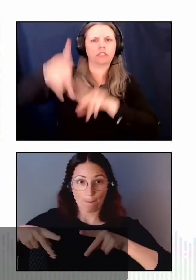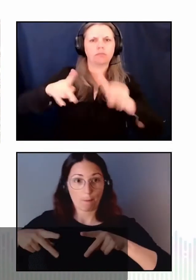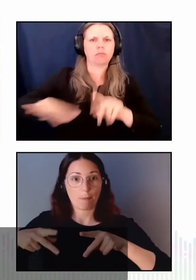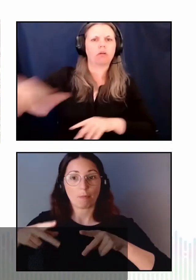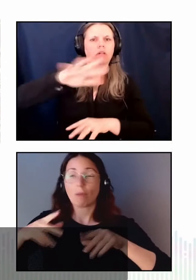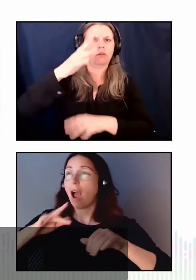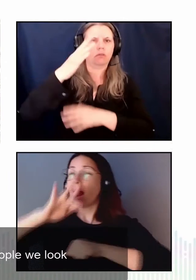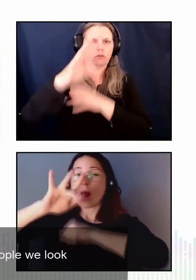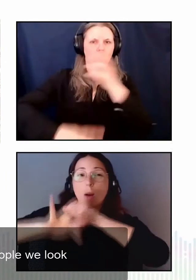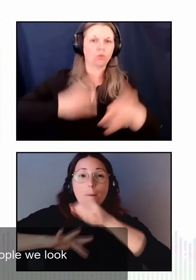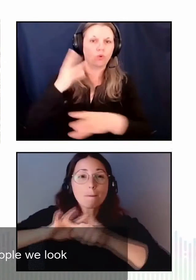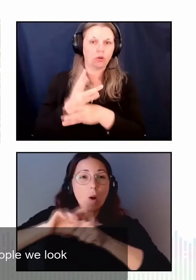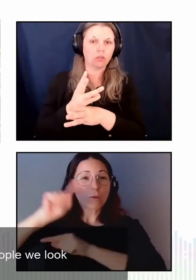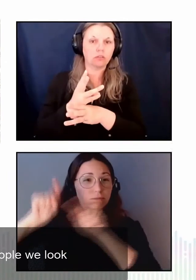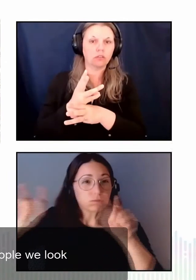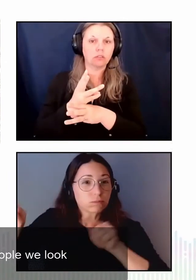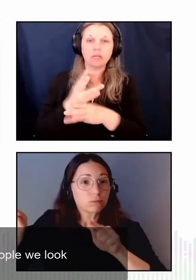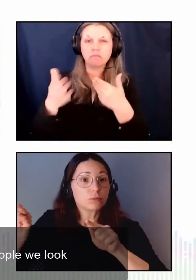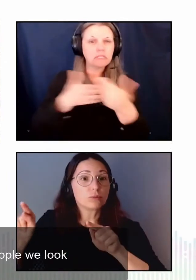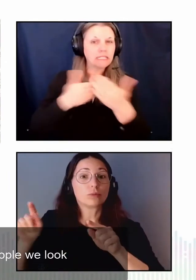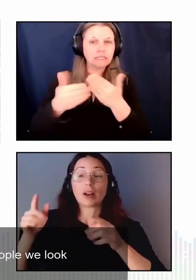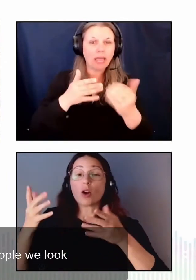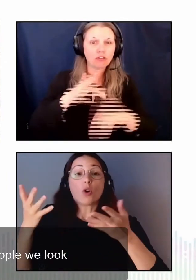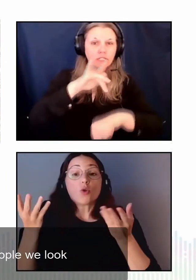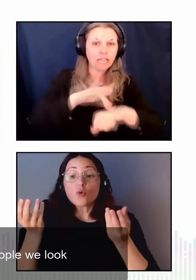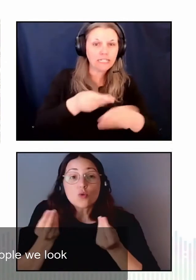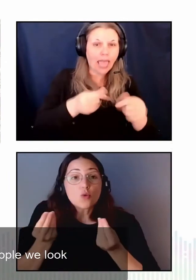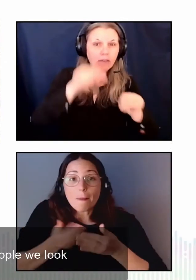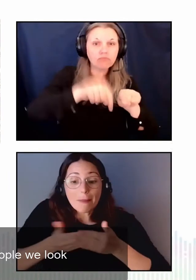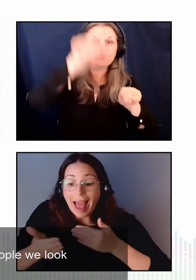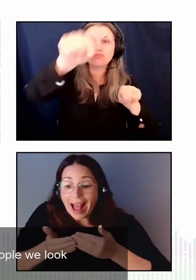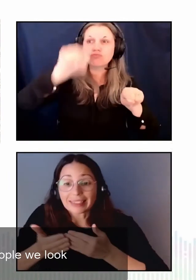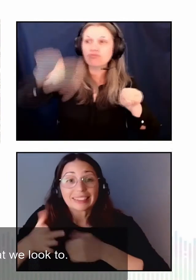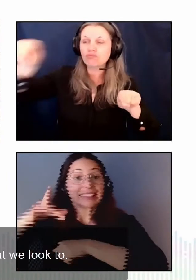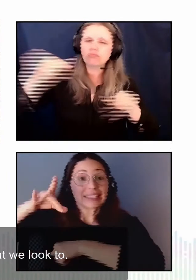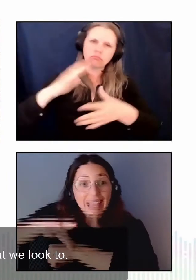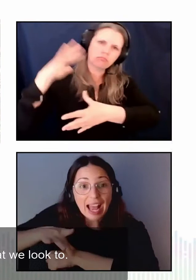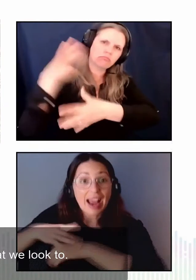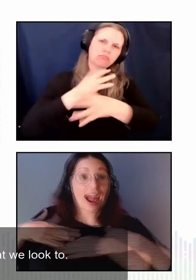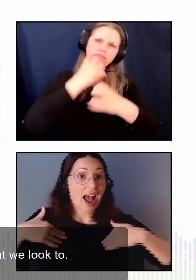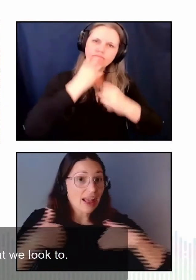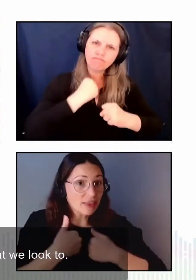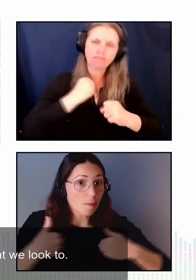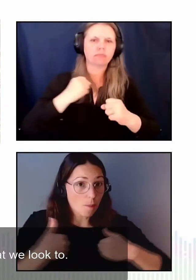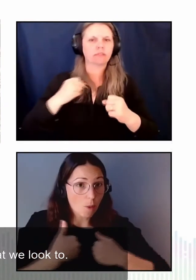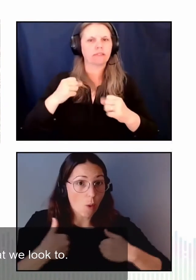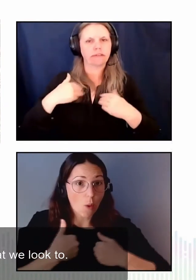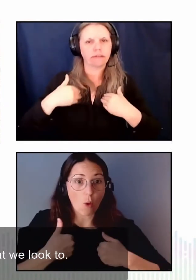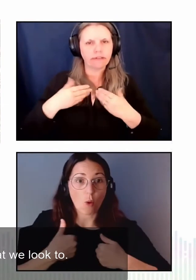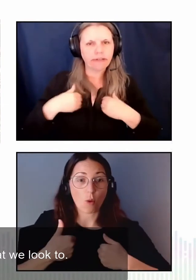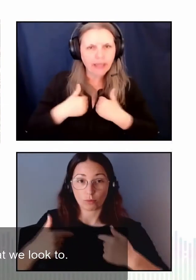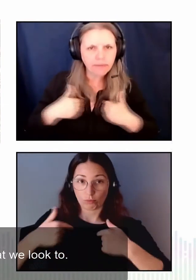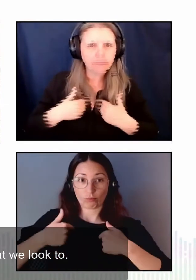Wherever we are, it is the land and the animals and the people we look to, the earth,